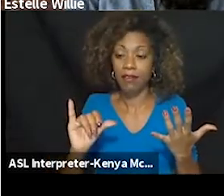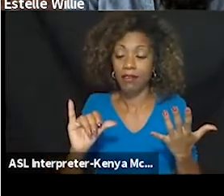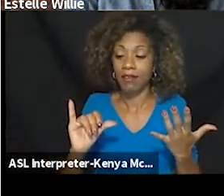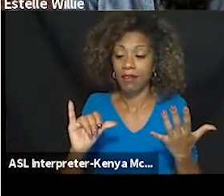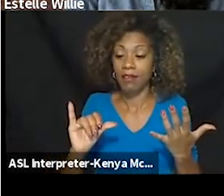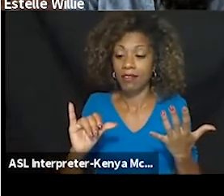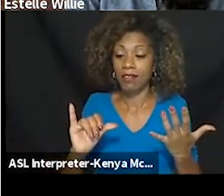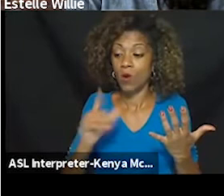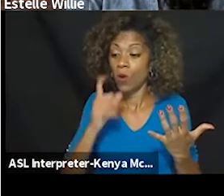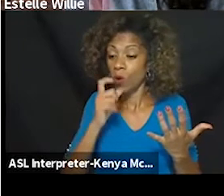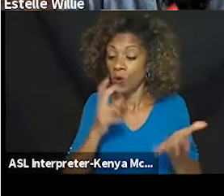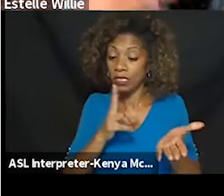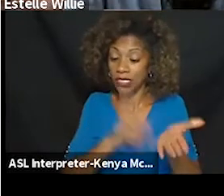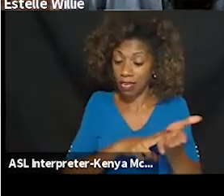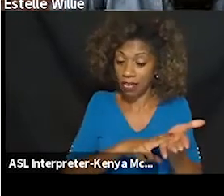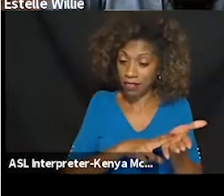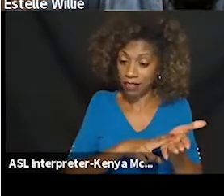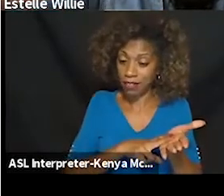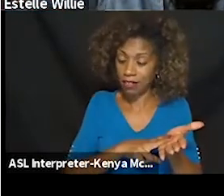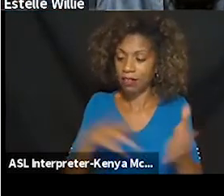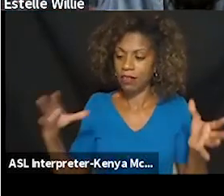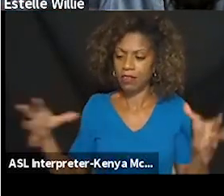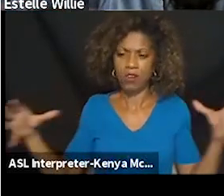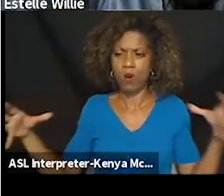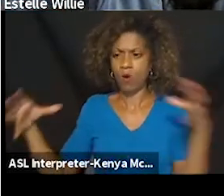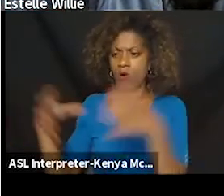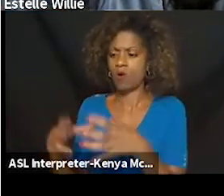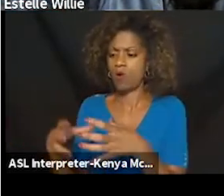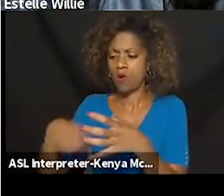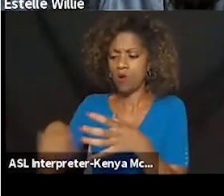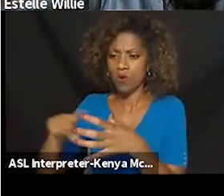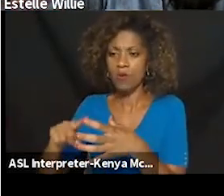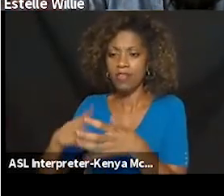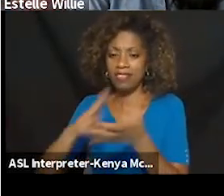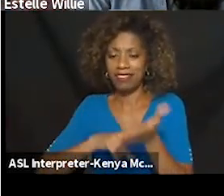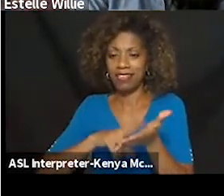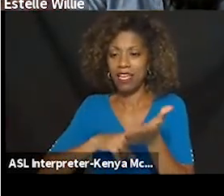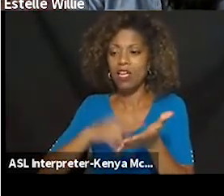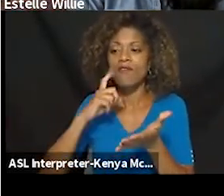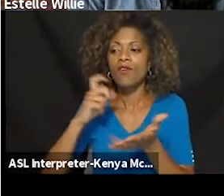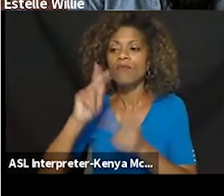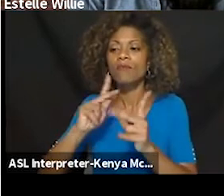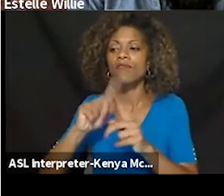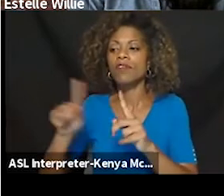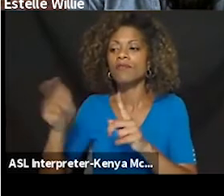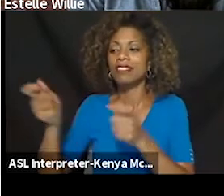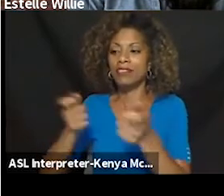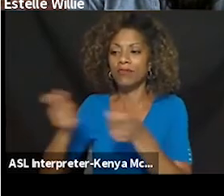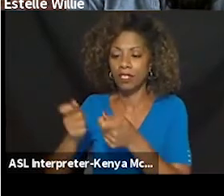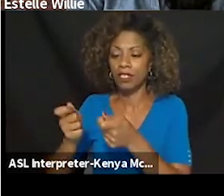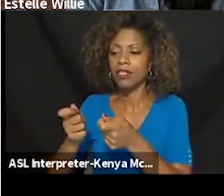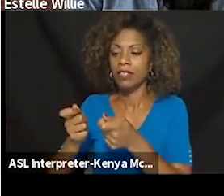coalition cross-sector from education, public health, and also the diagnostic space. So we launched that